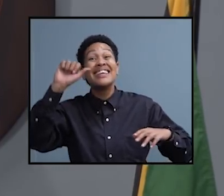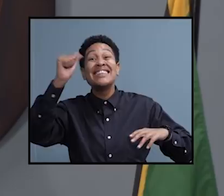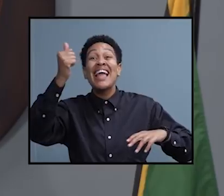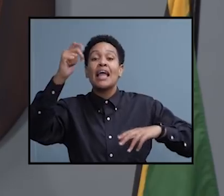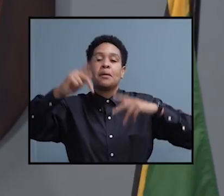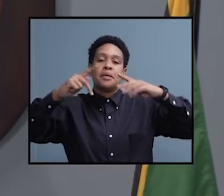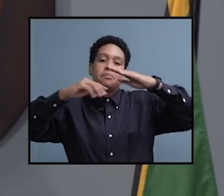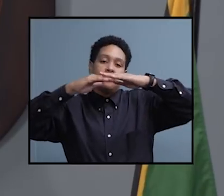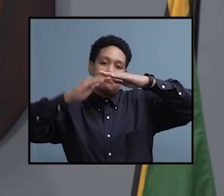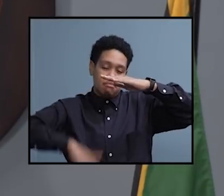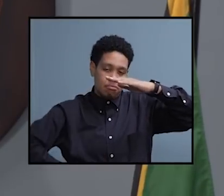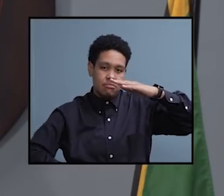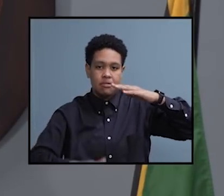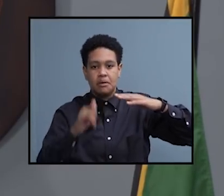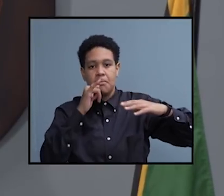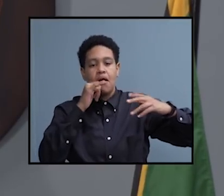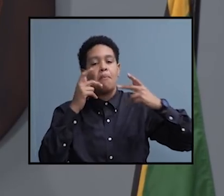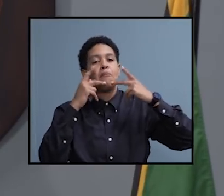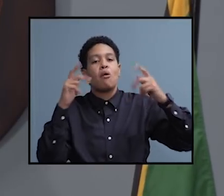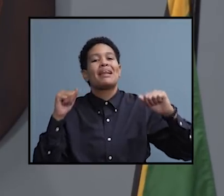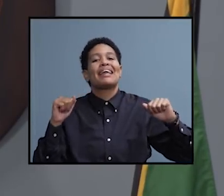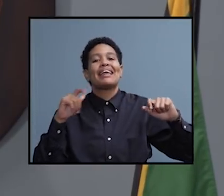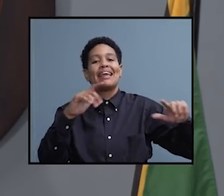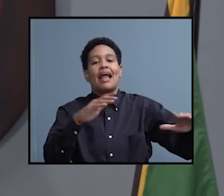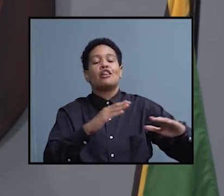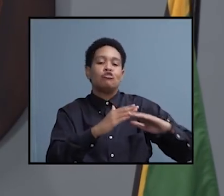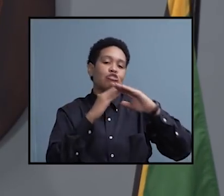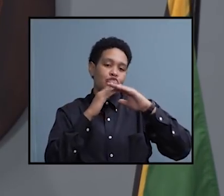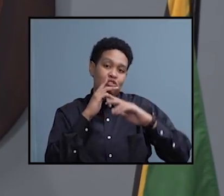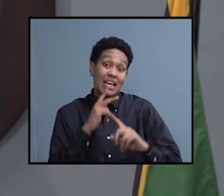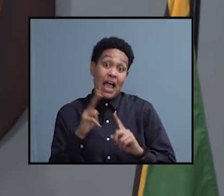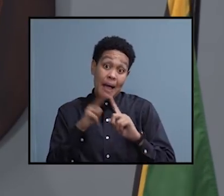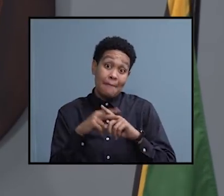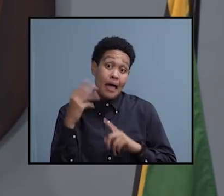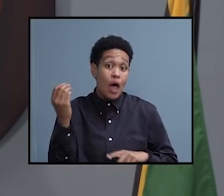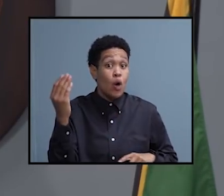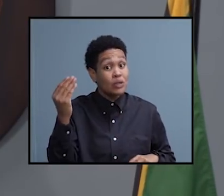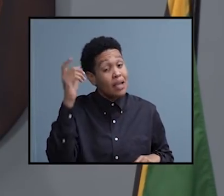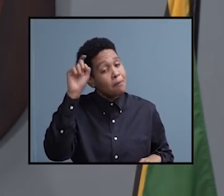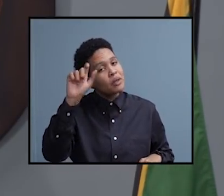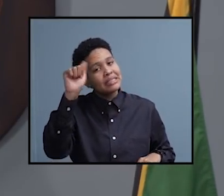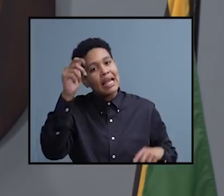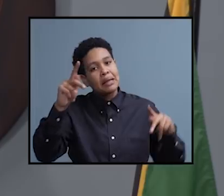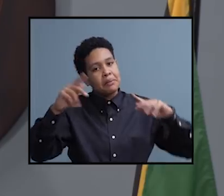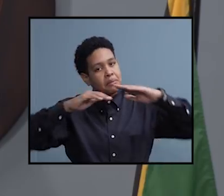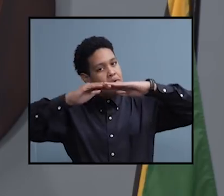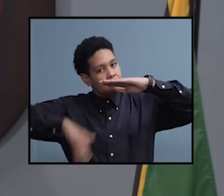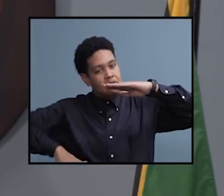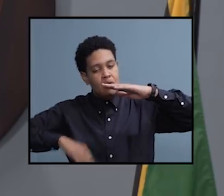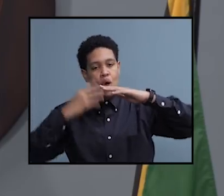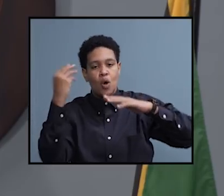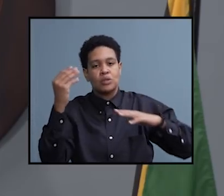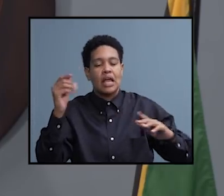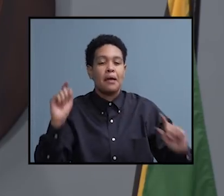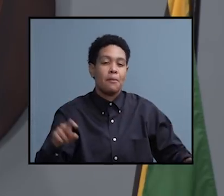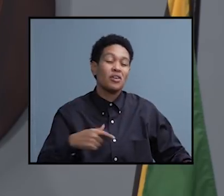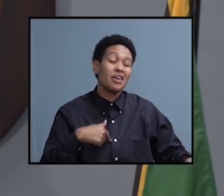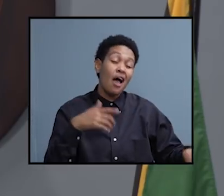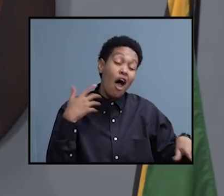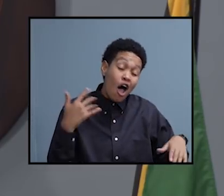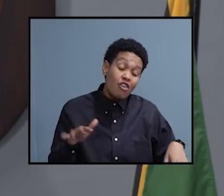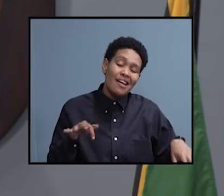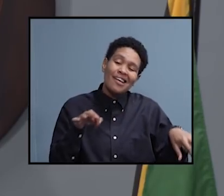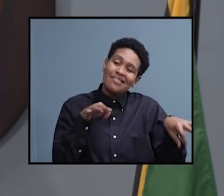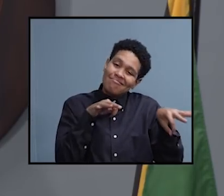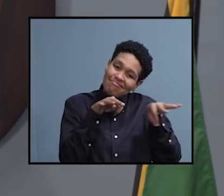persons. That is, the public gathering restriction applies outside. And as I had spent an